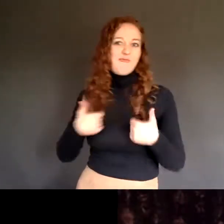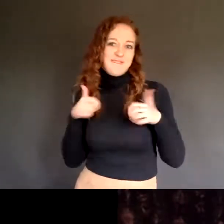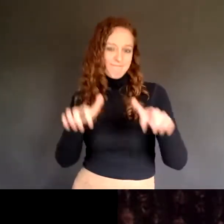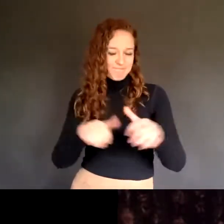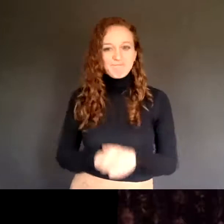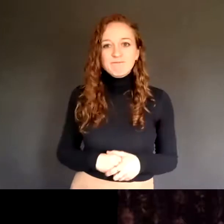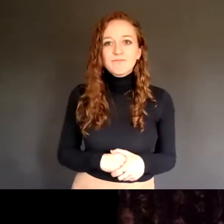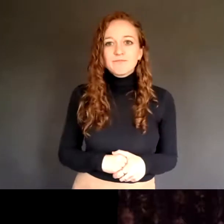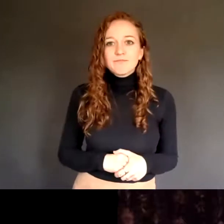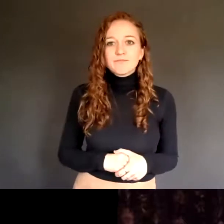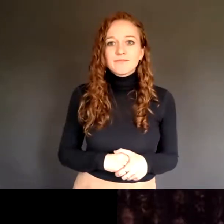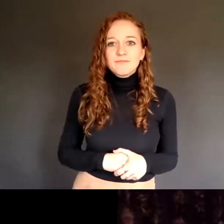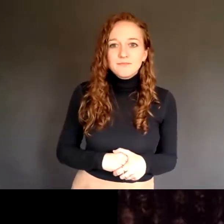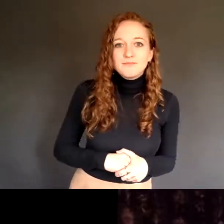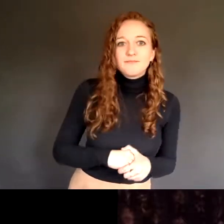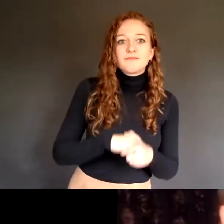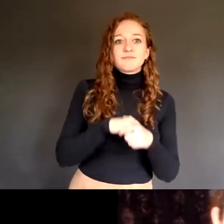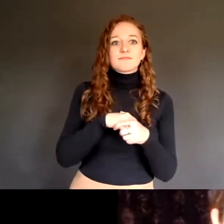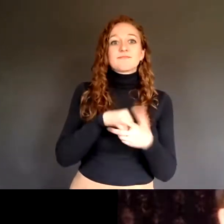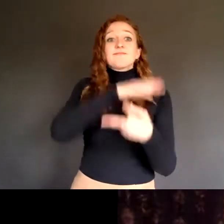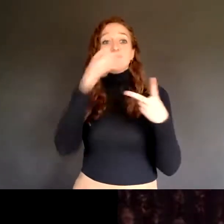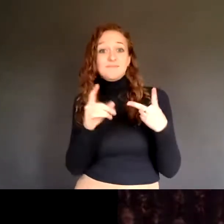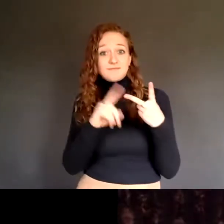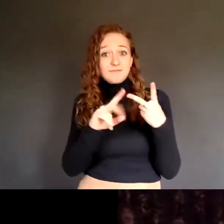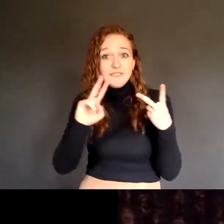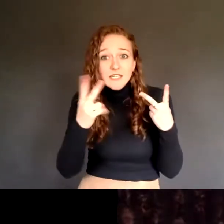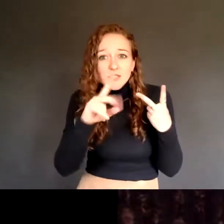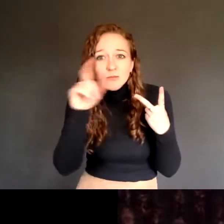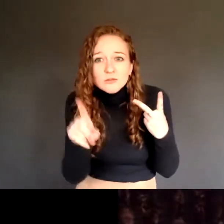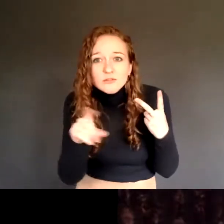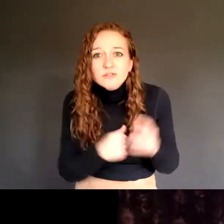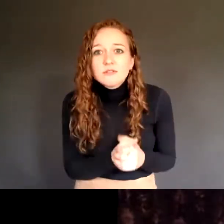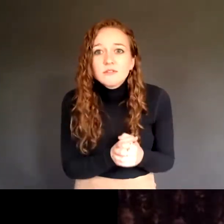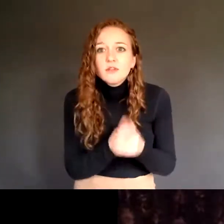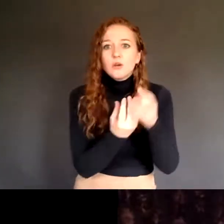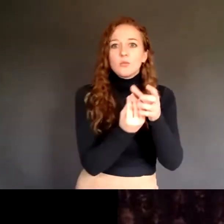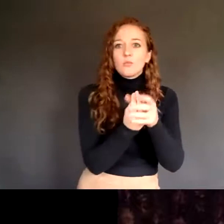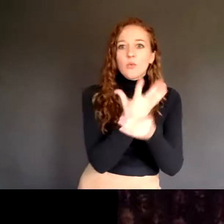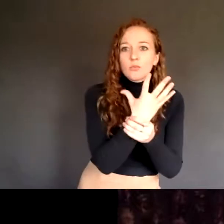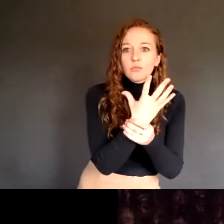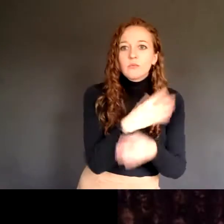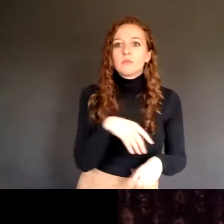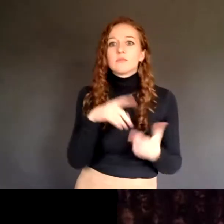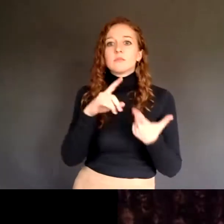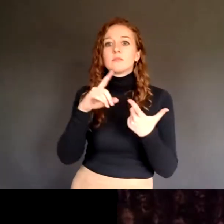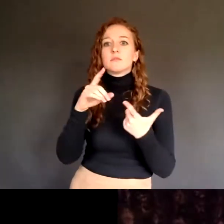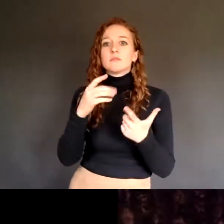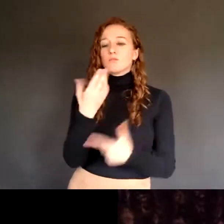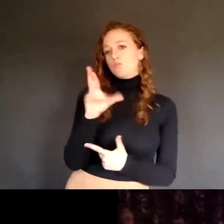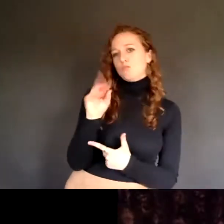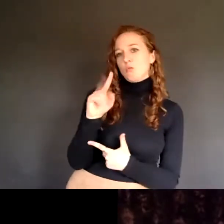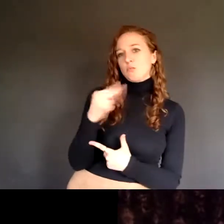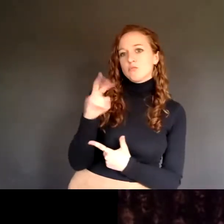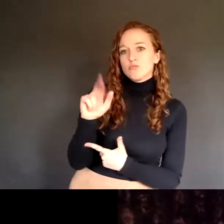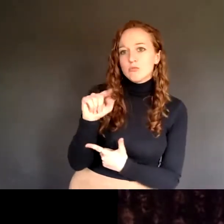community. They provide habitat for different organisms, as I explained in my talk, et cetera. So that was why I chose those. Second question I'd like to answer, let's